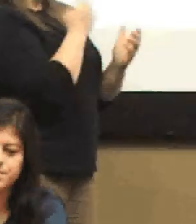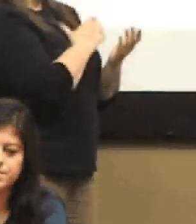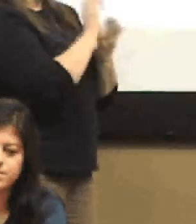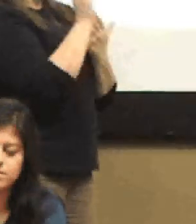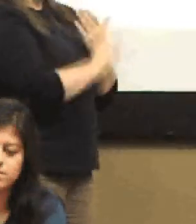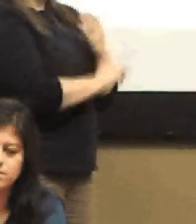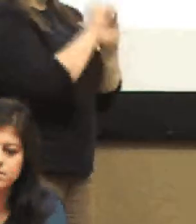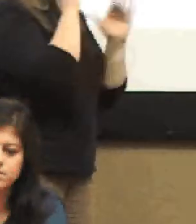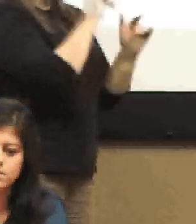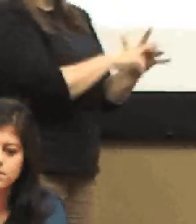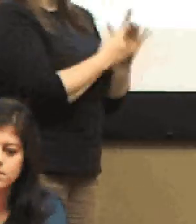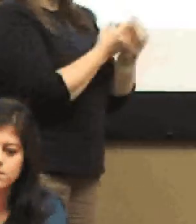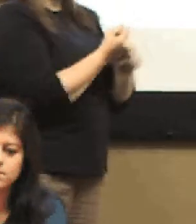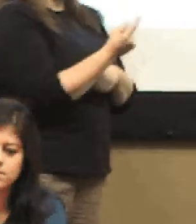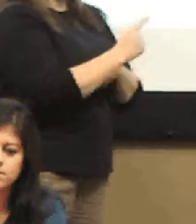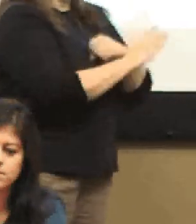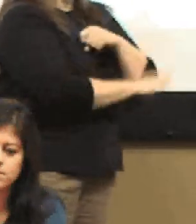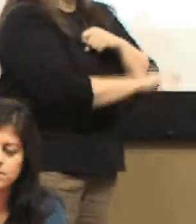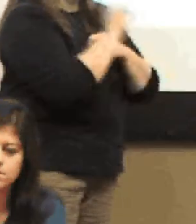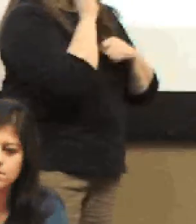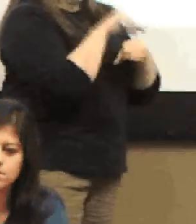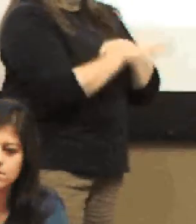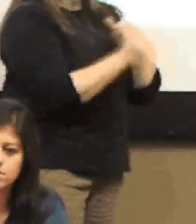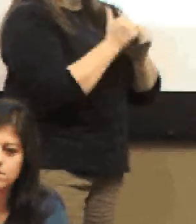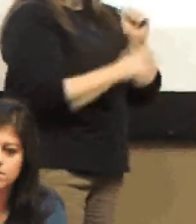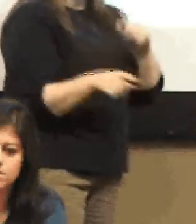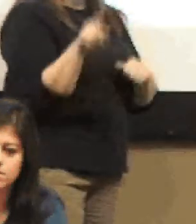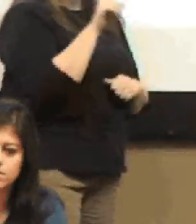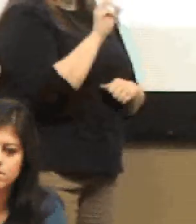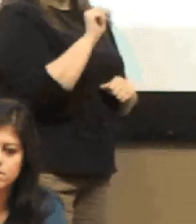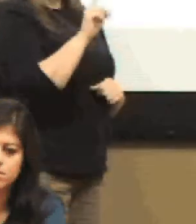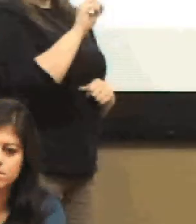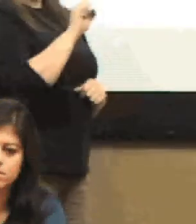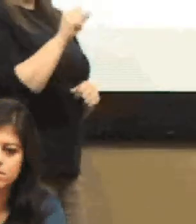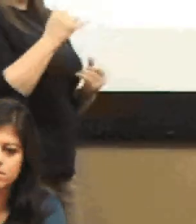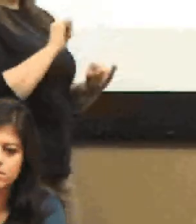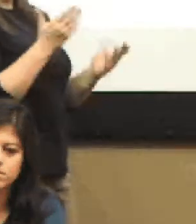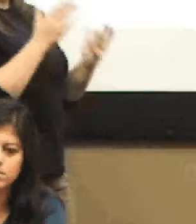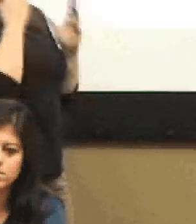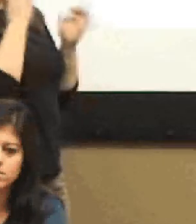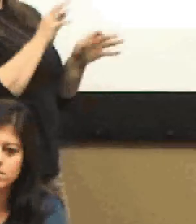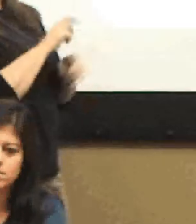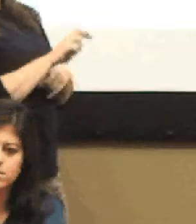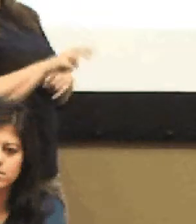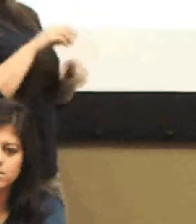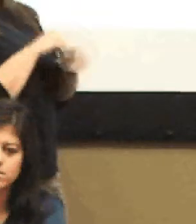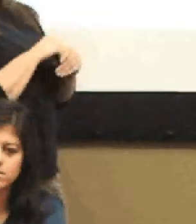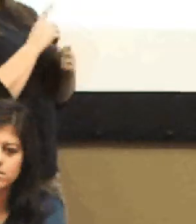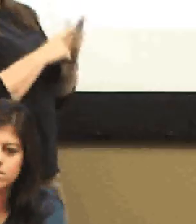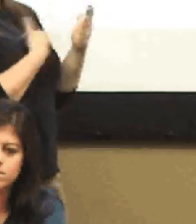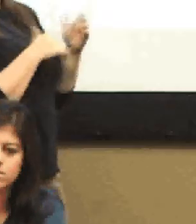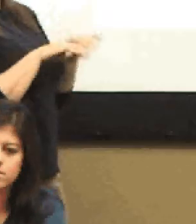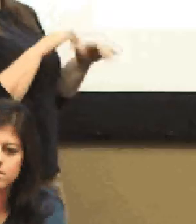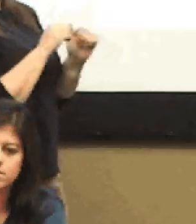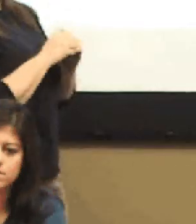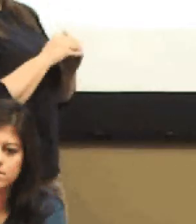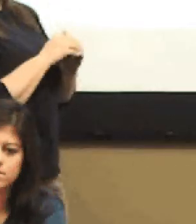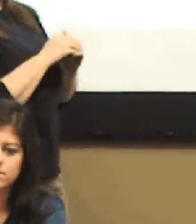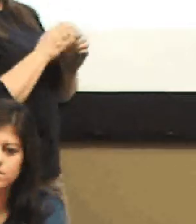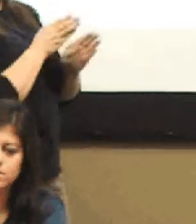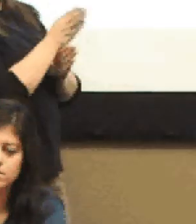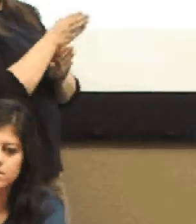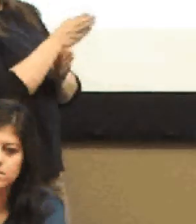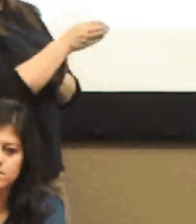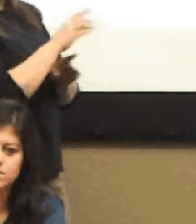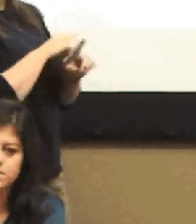start next fall. That wouldn't affect most of you unless you were still here and chose to move into what we're doing with the major.